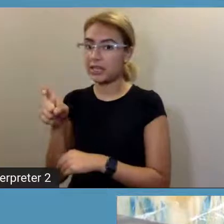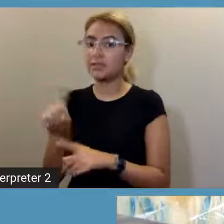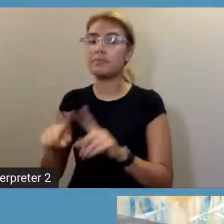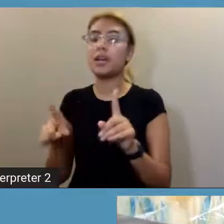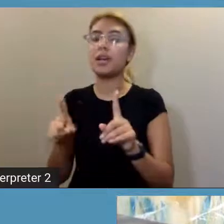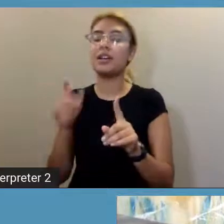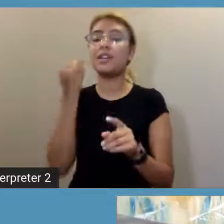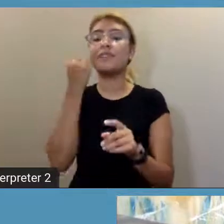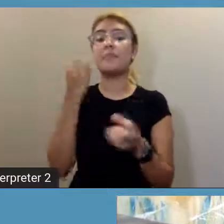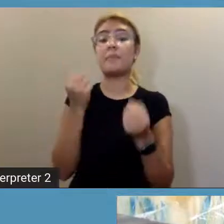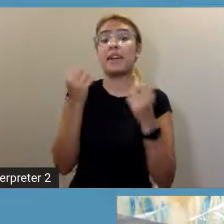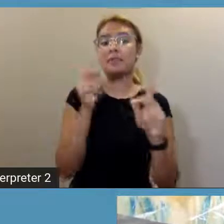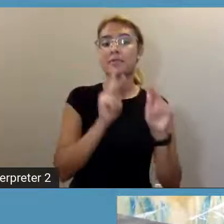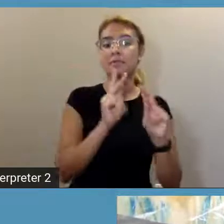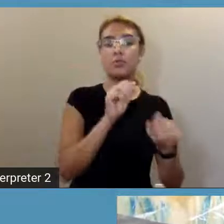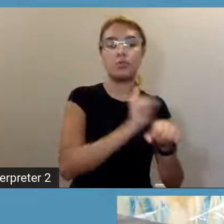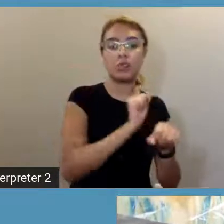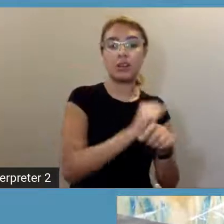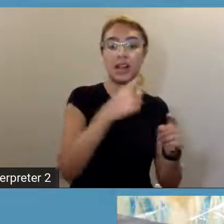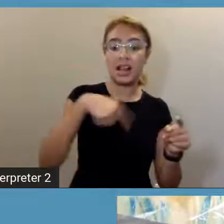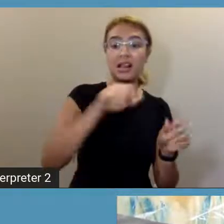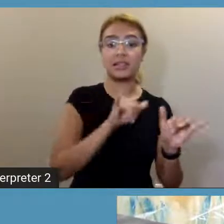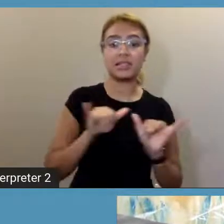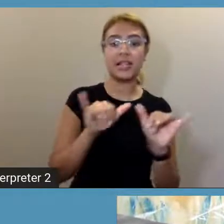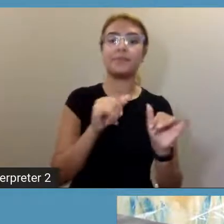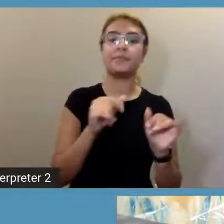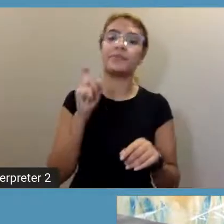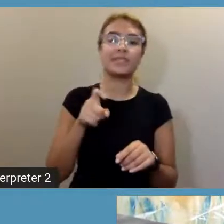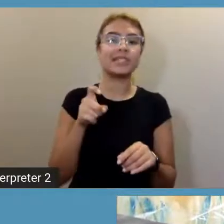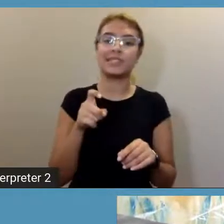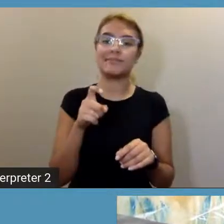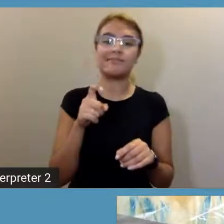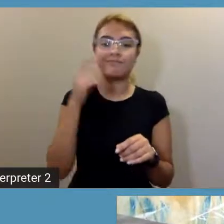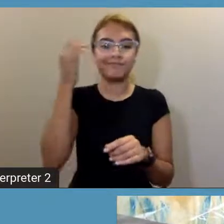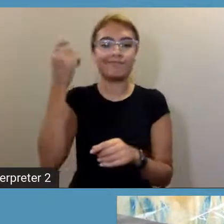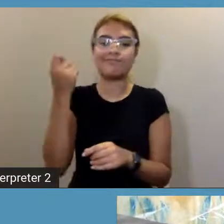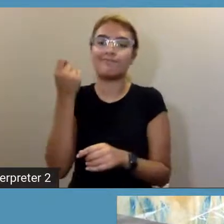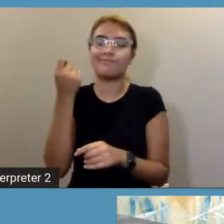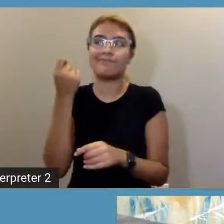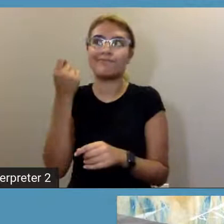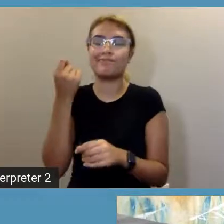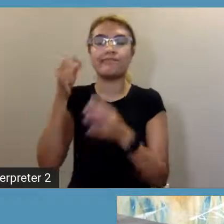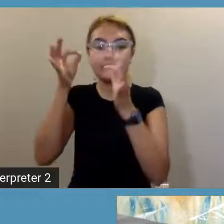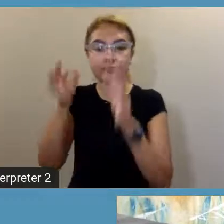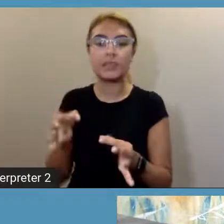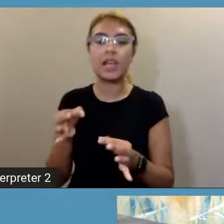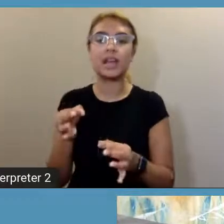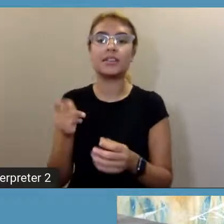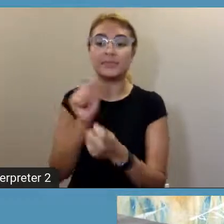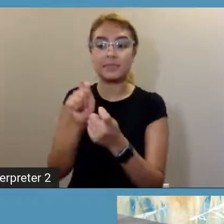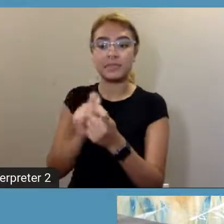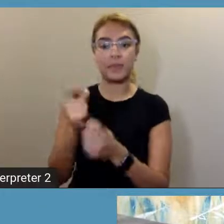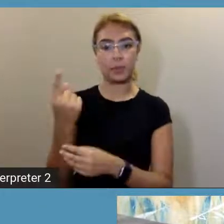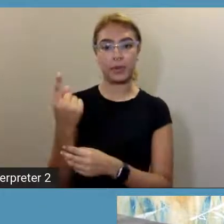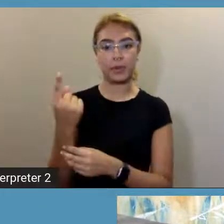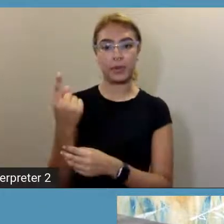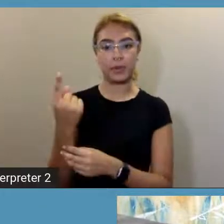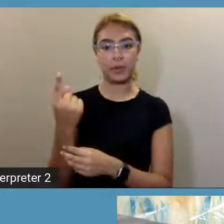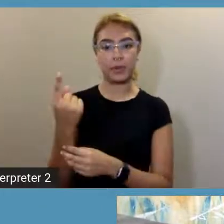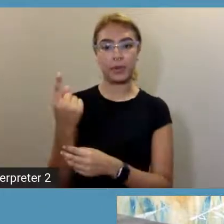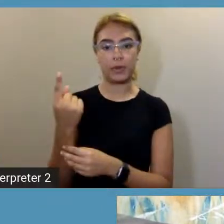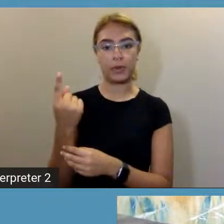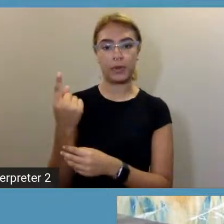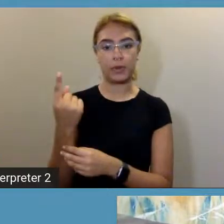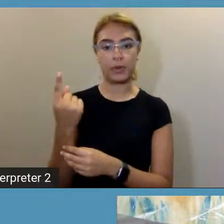might have to think about that. Great pointer. Great pointer. Okay. Let's see what the next question